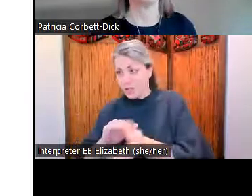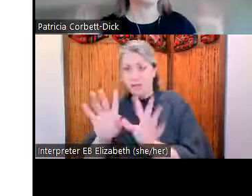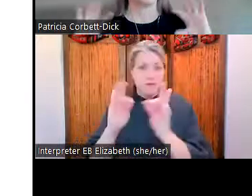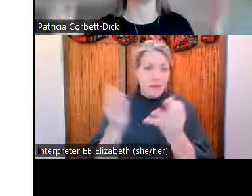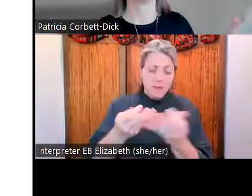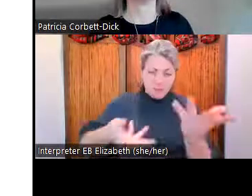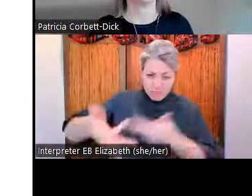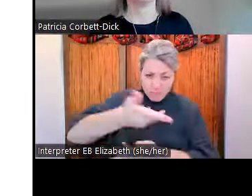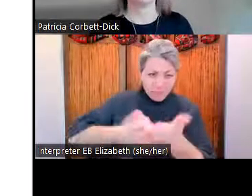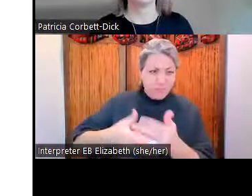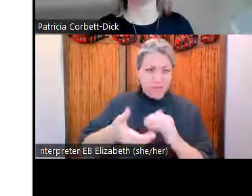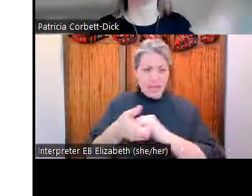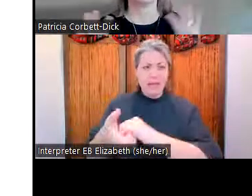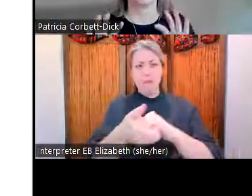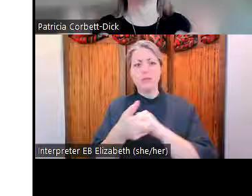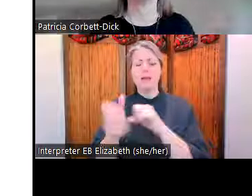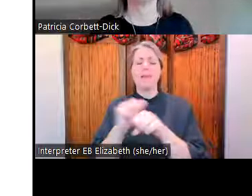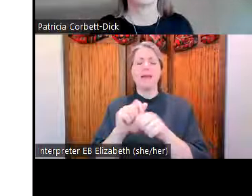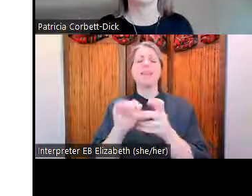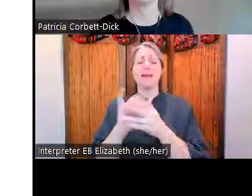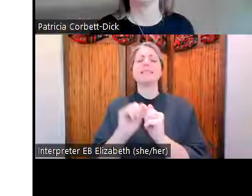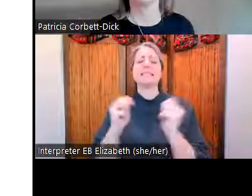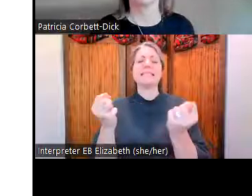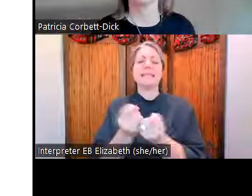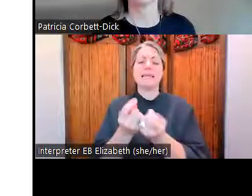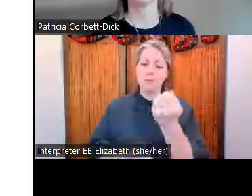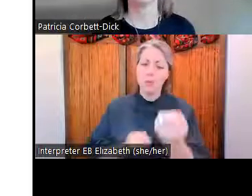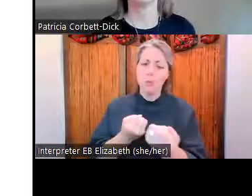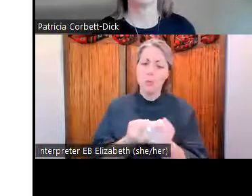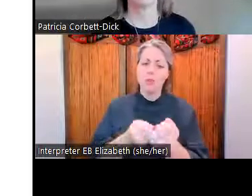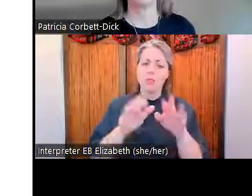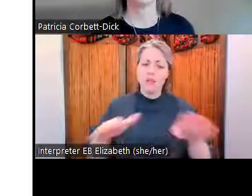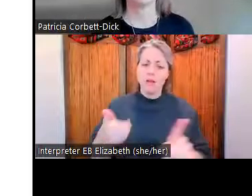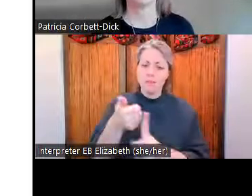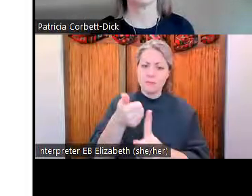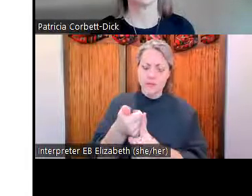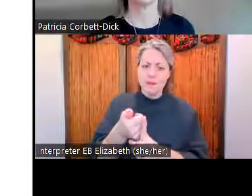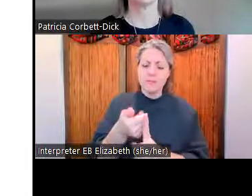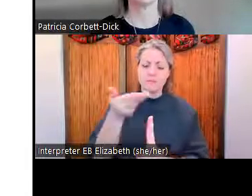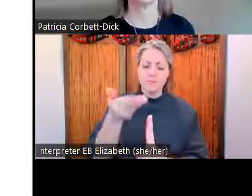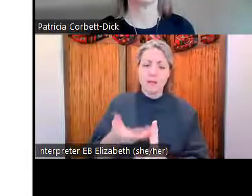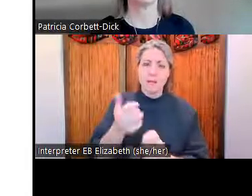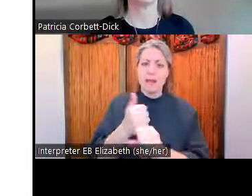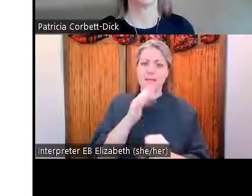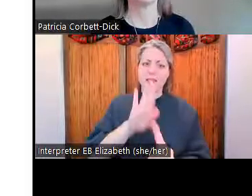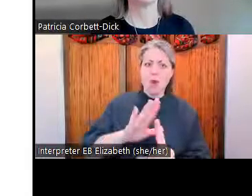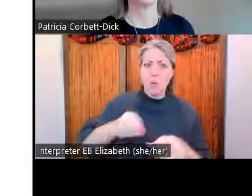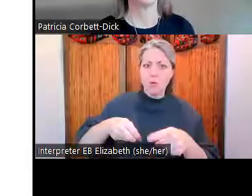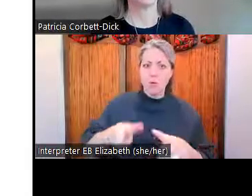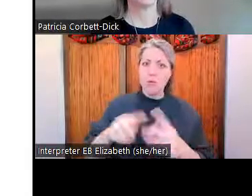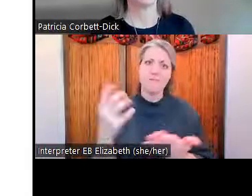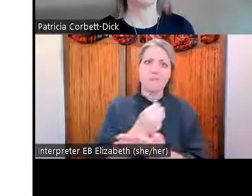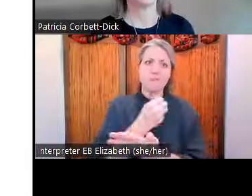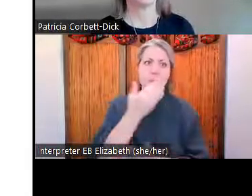of make that team around the child who's taking medicine and optimizes the opportunity for safe